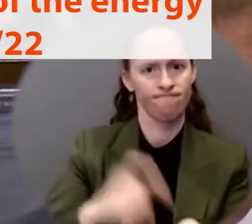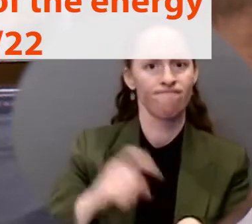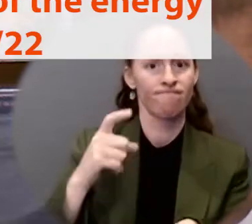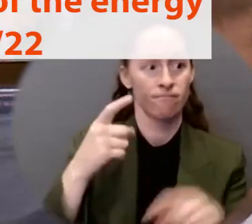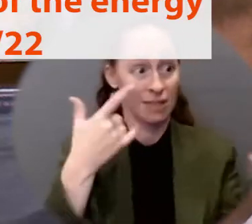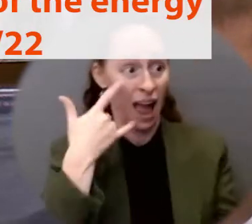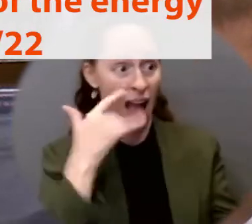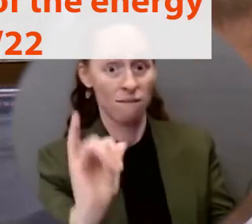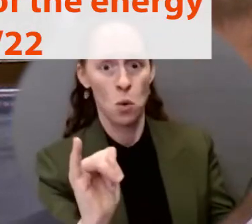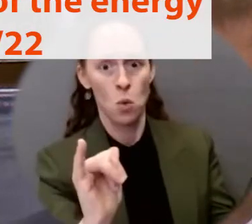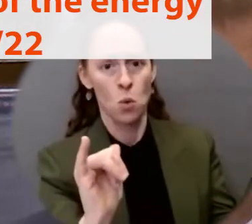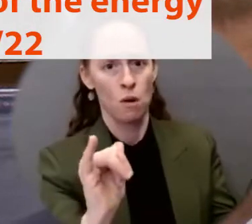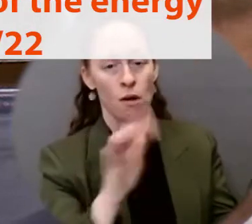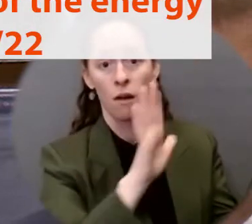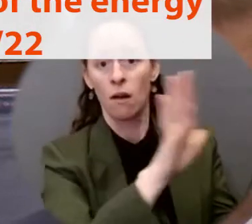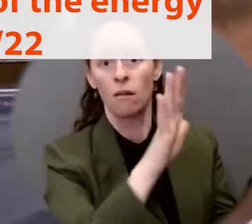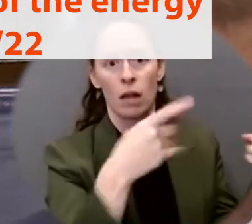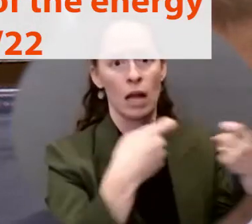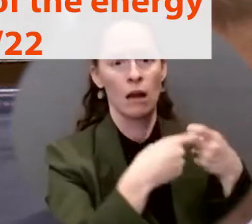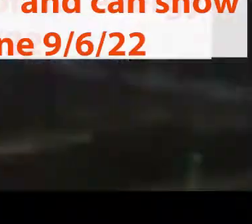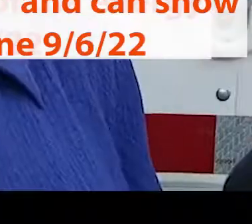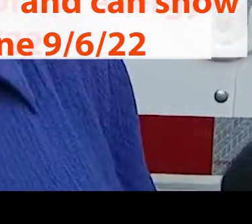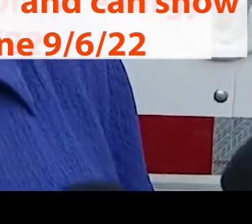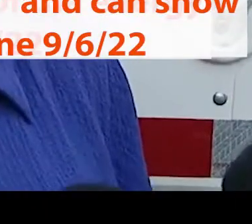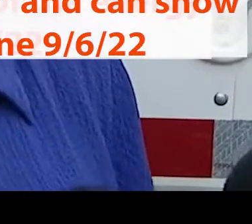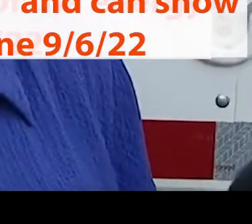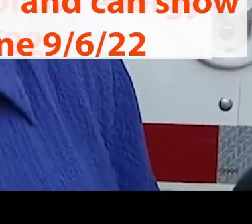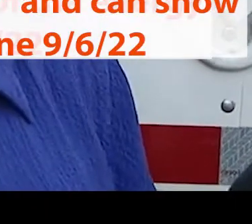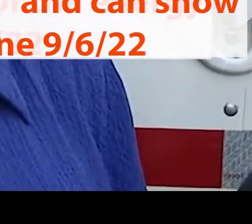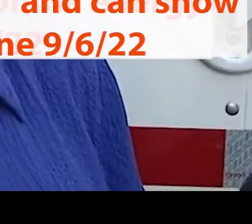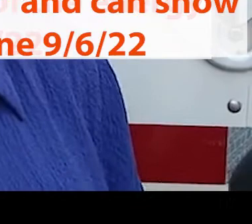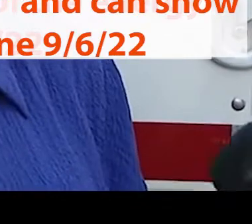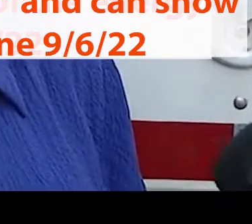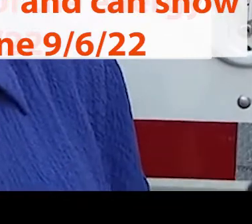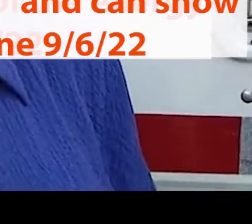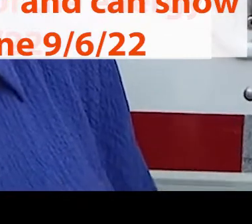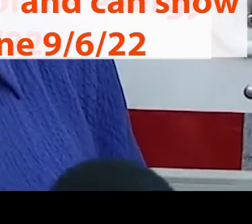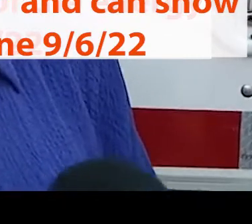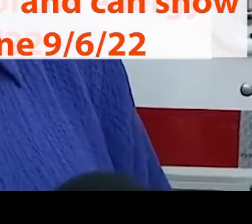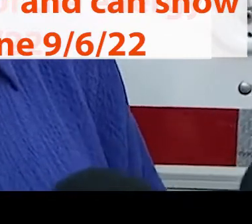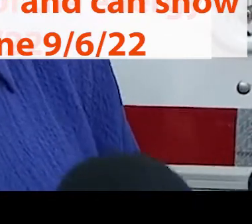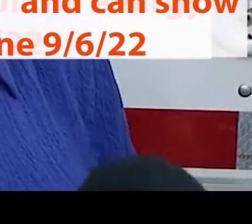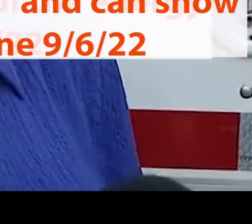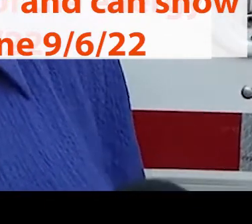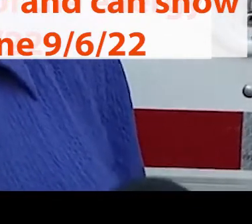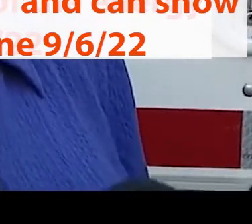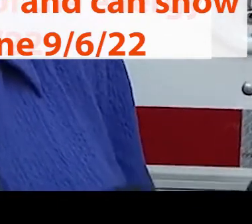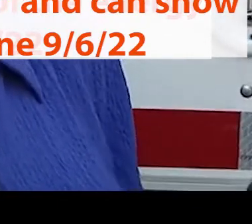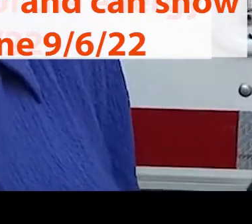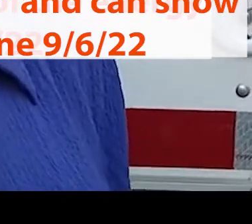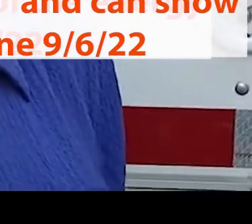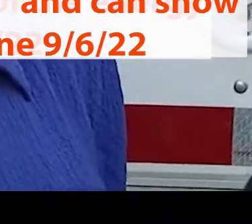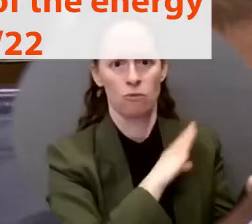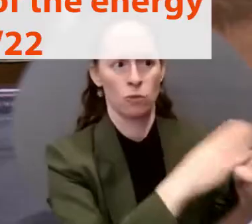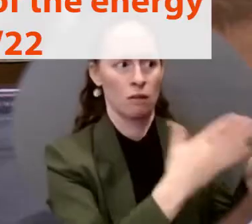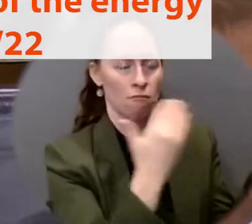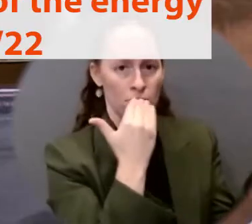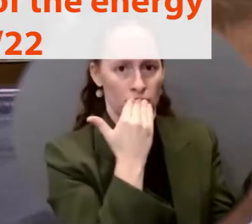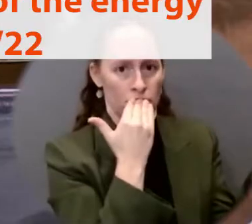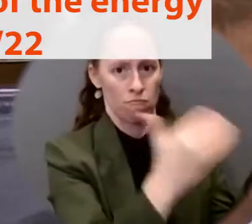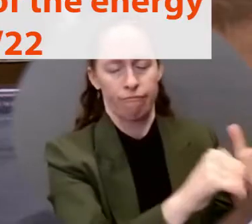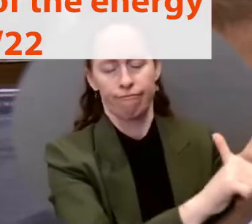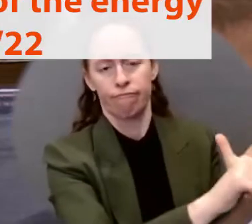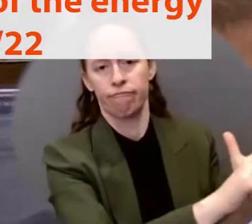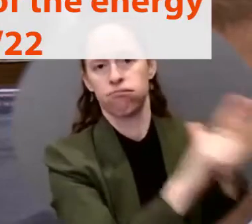in the lead and showing the rest of the nation how it's done. California is in the lead, can show the rest of the nation how it is done. The state